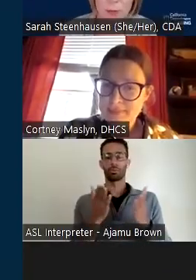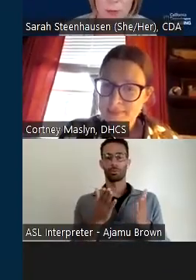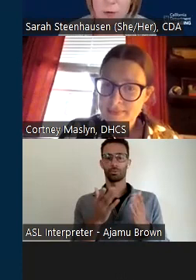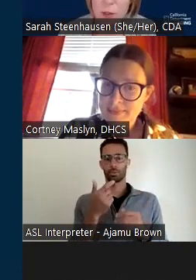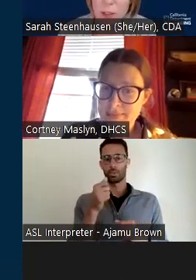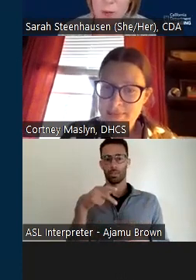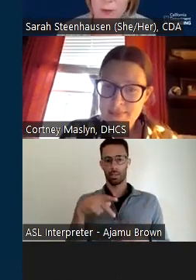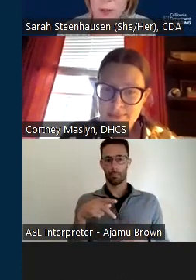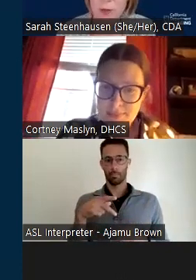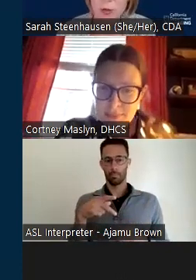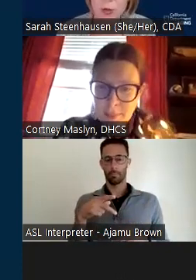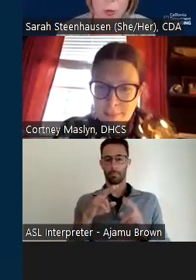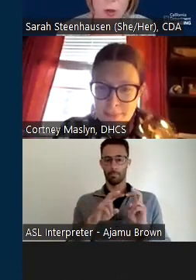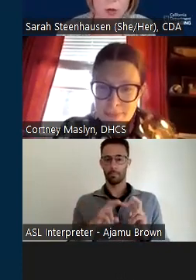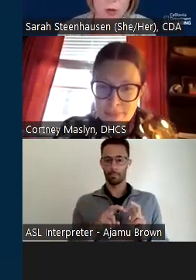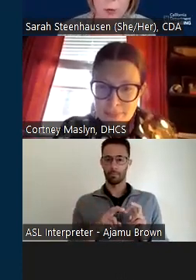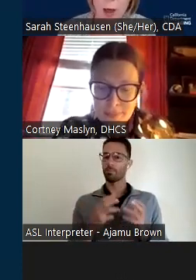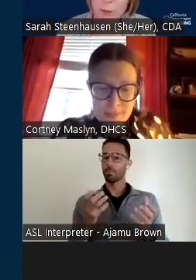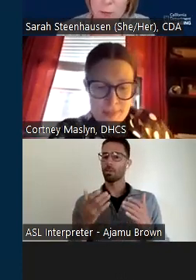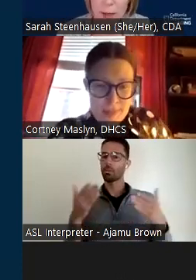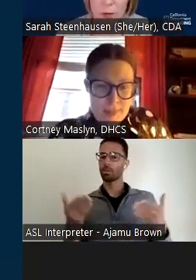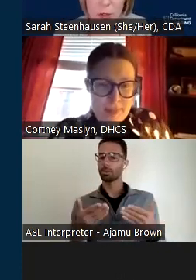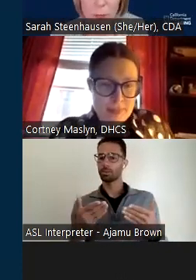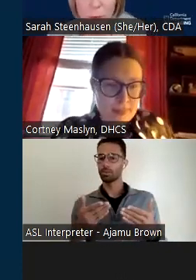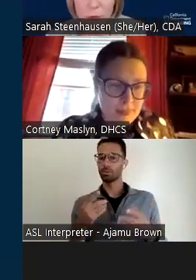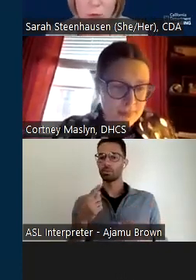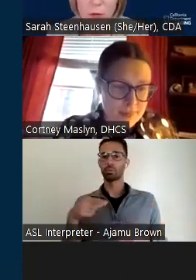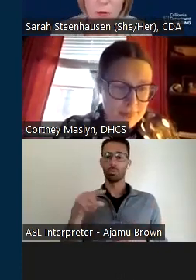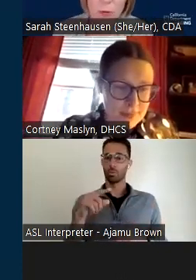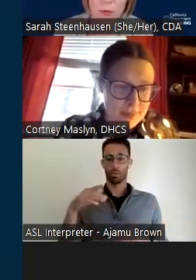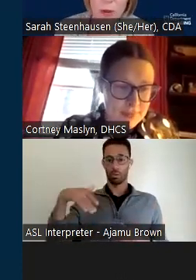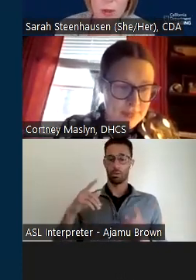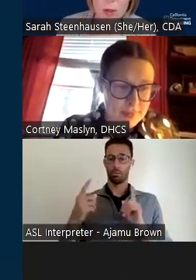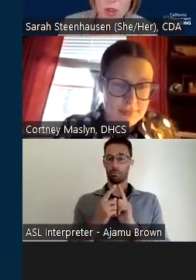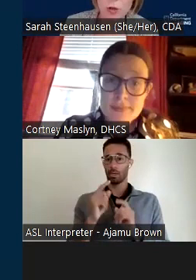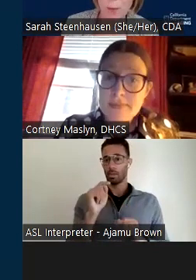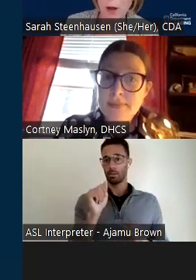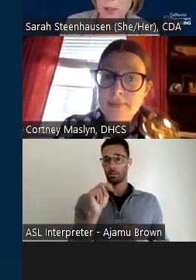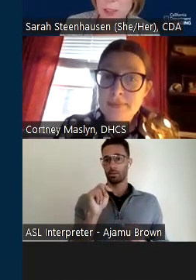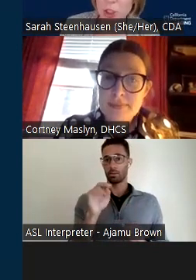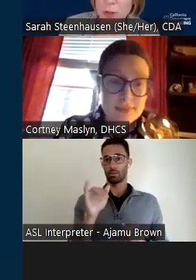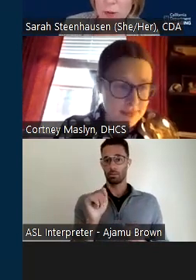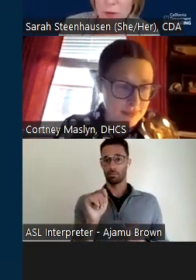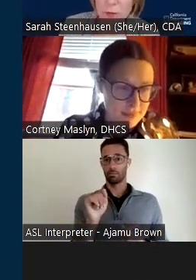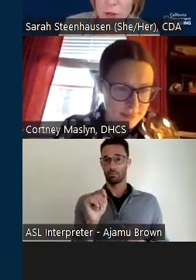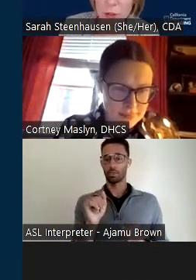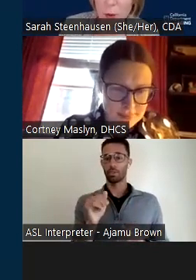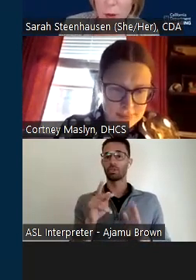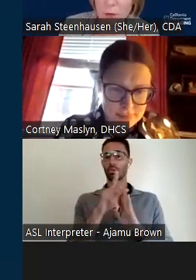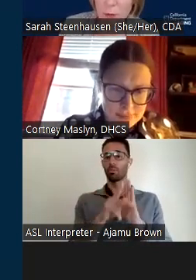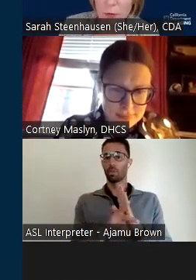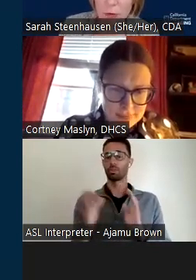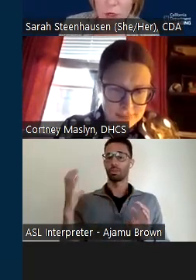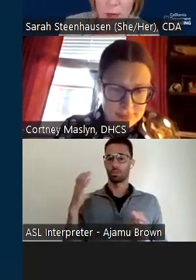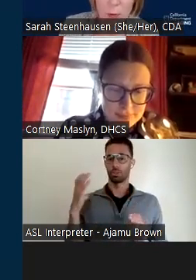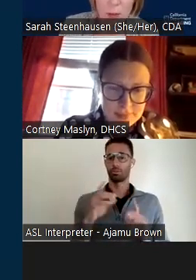level update. First, I would love to introduce you all. If you haven't met Tanya Bautista, she's our policy chief at the Division of